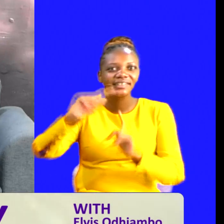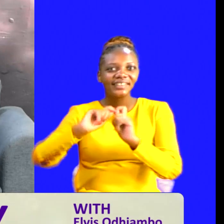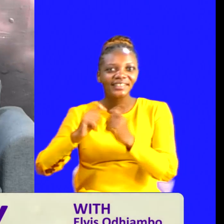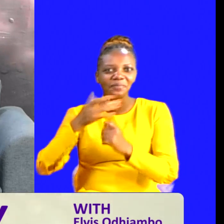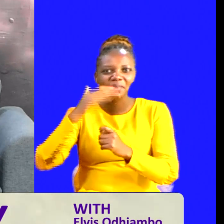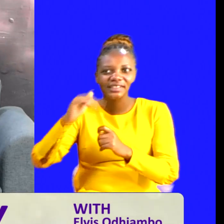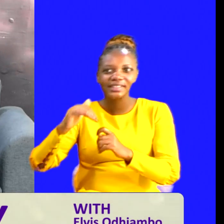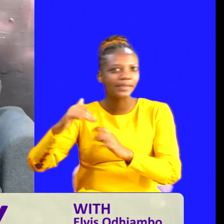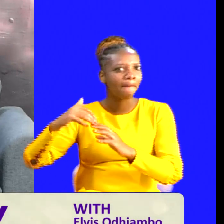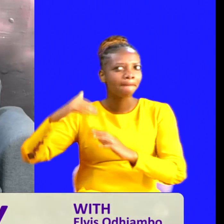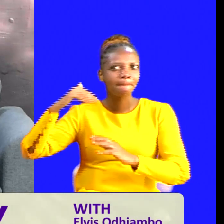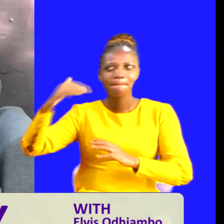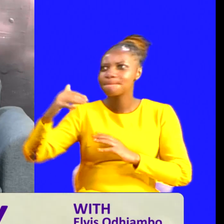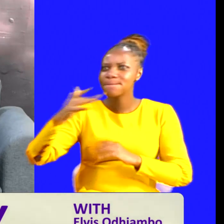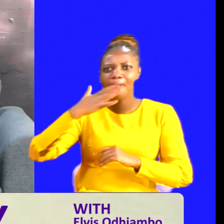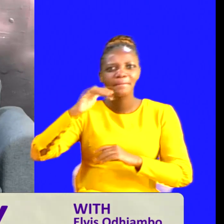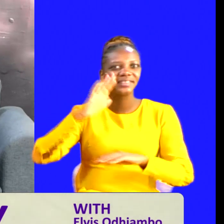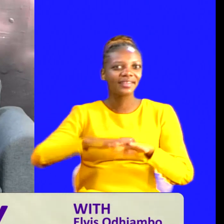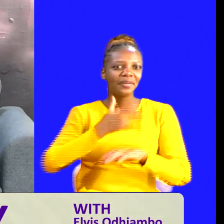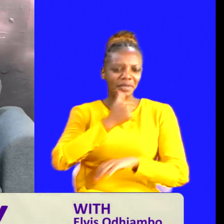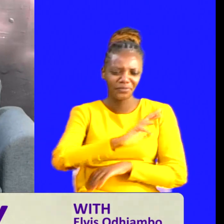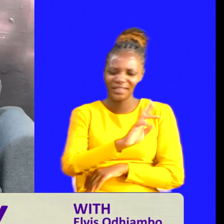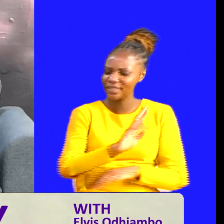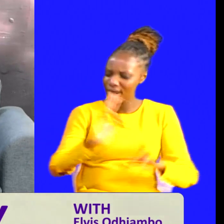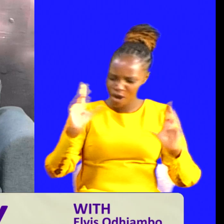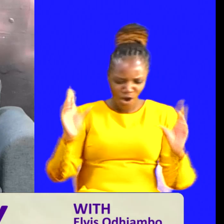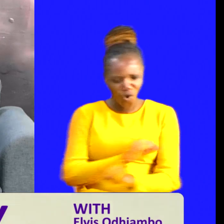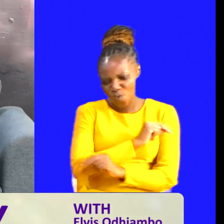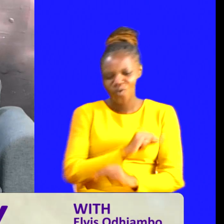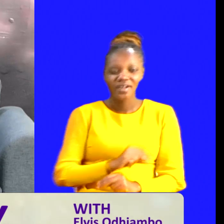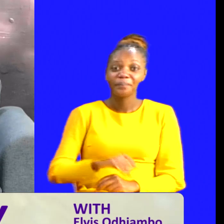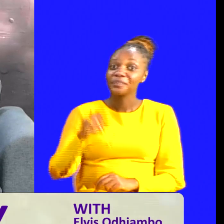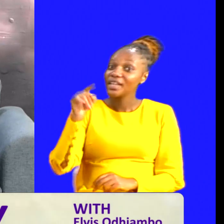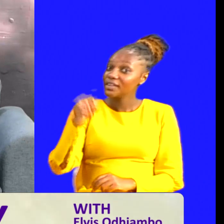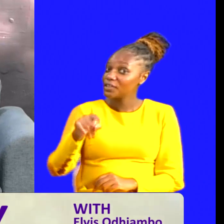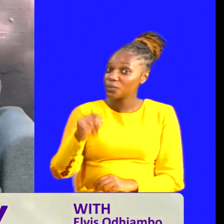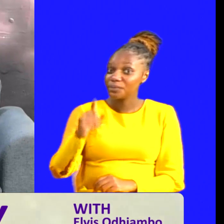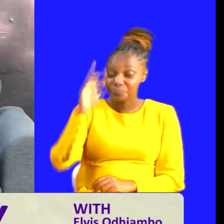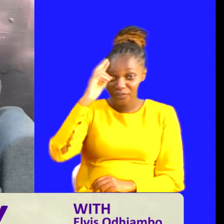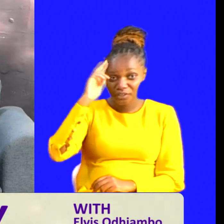greater than Manchester United. Now, this is what we call a derby, because the London derby was,